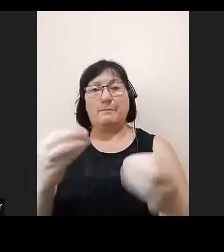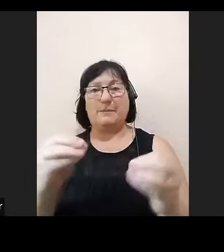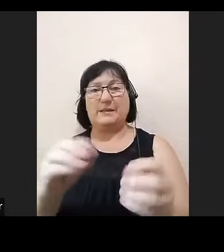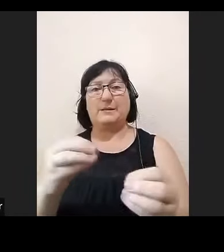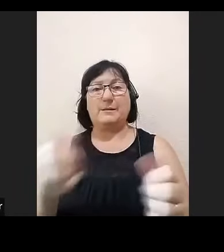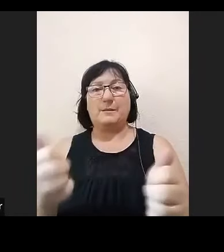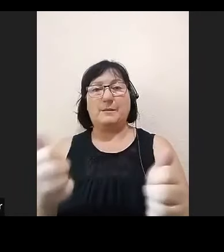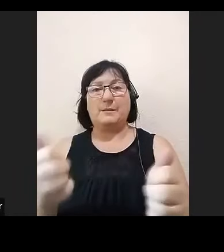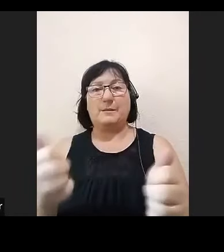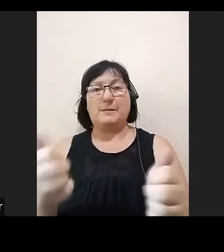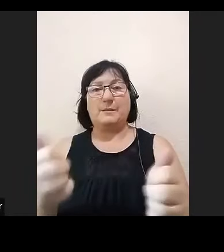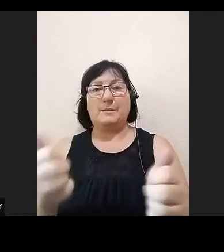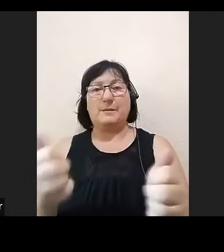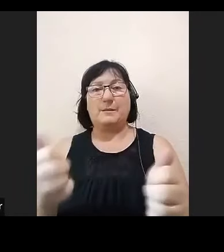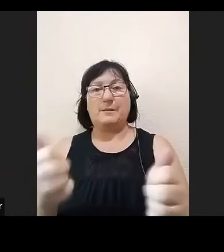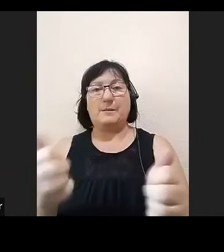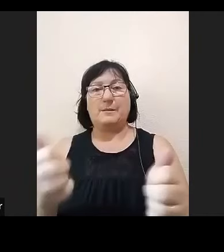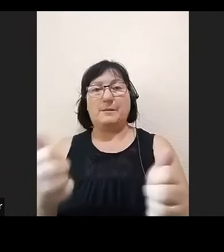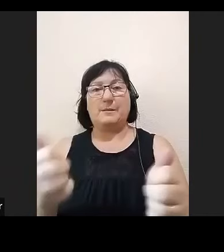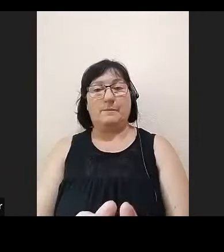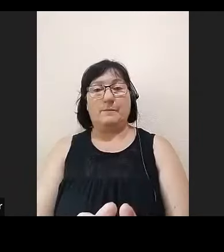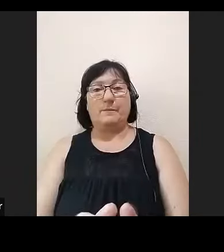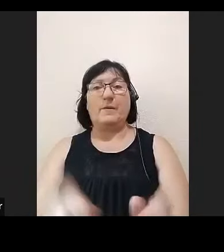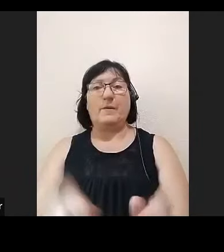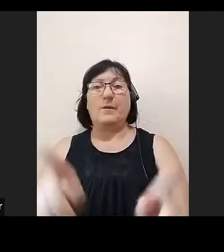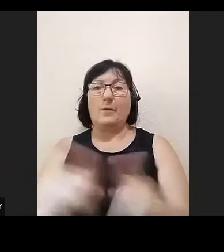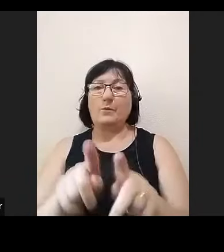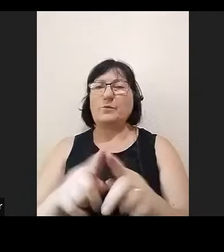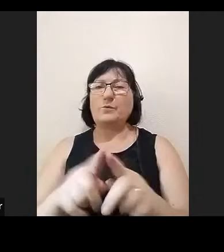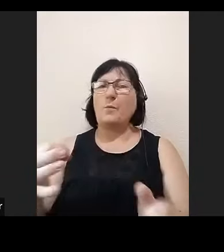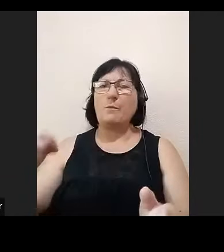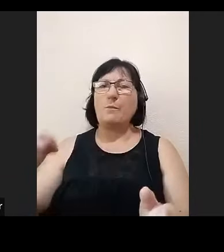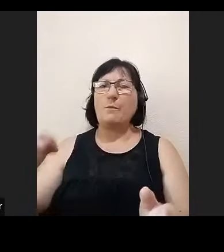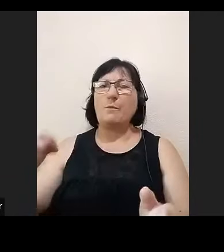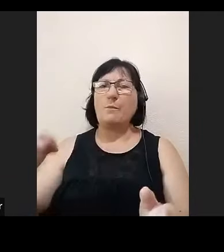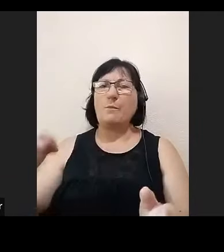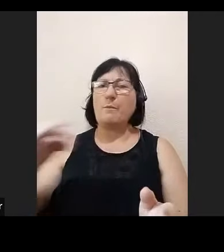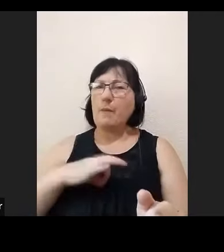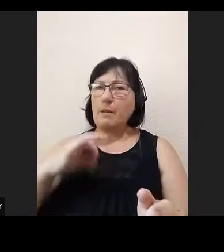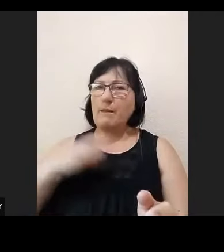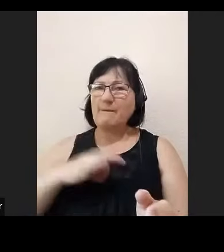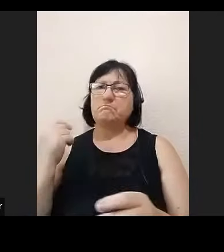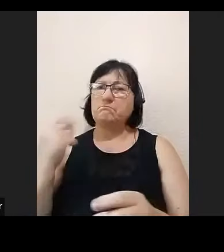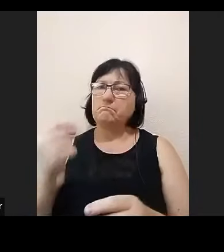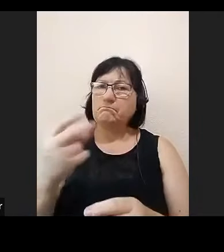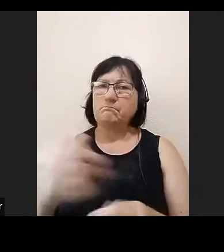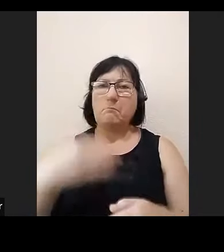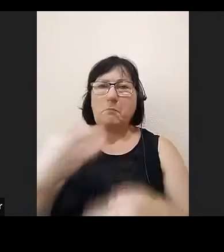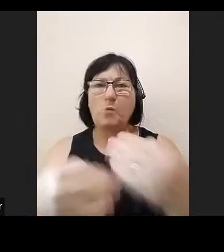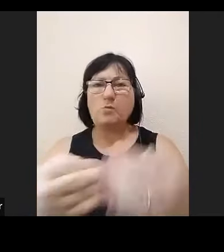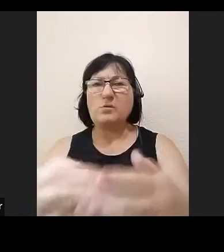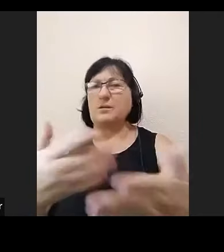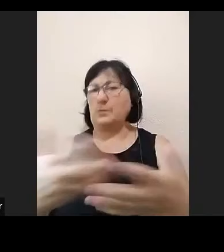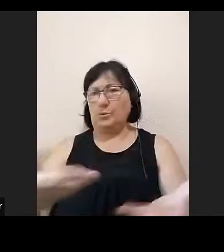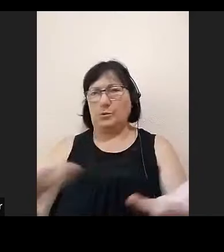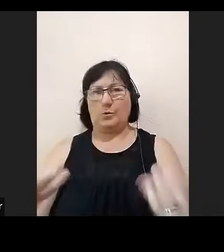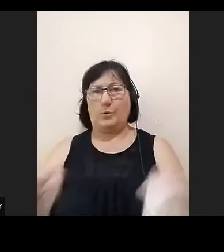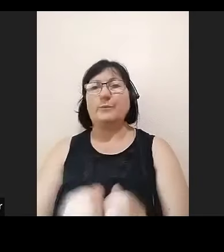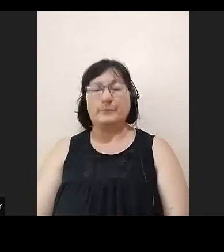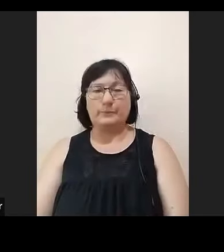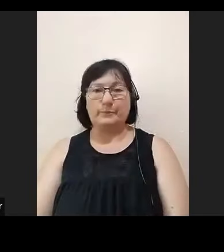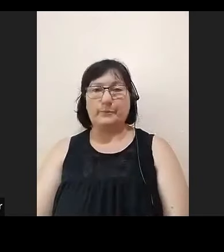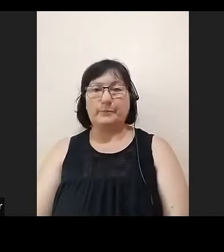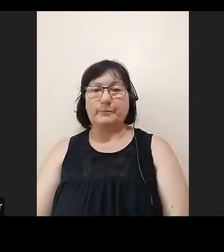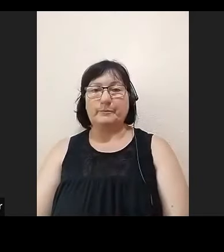of expedited processing and other measures. In the experience of the 144 AEOs in South